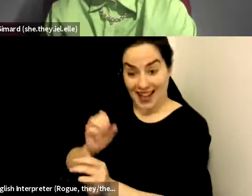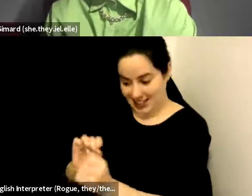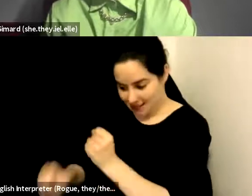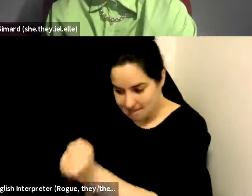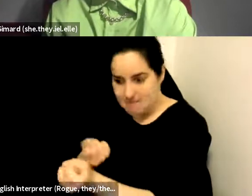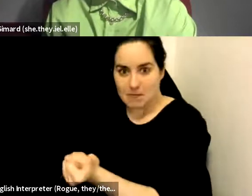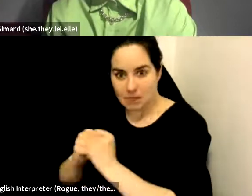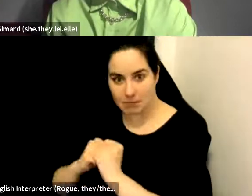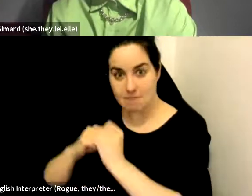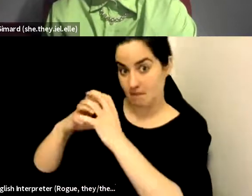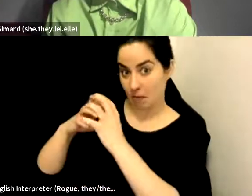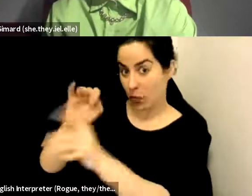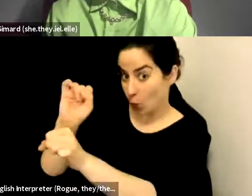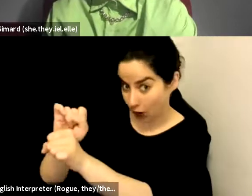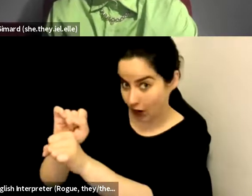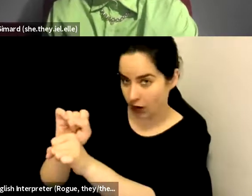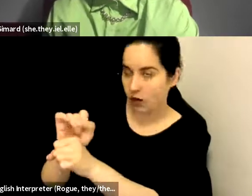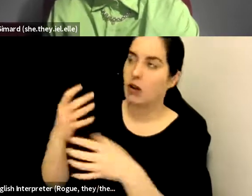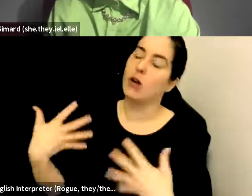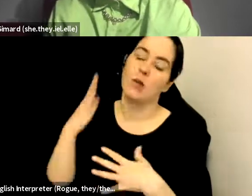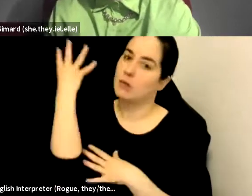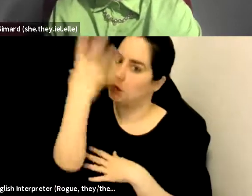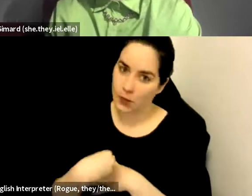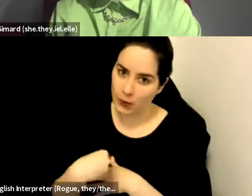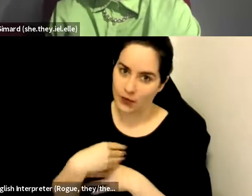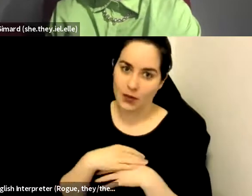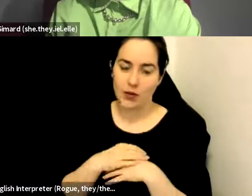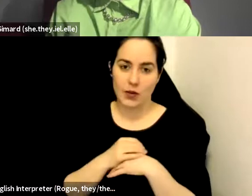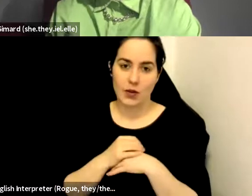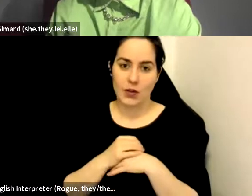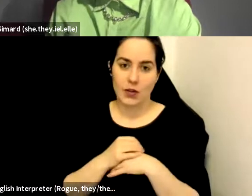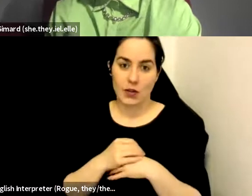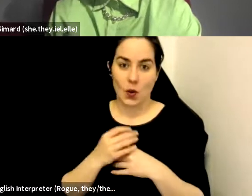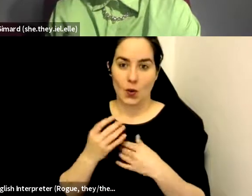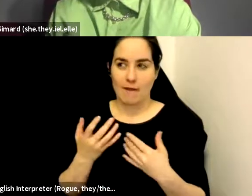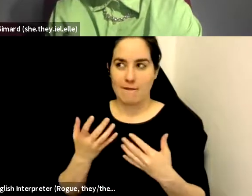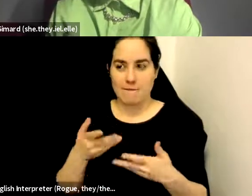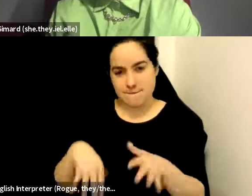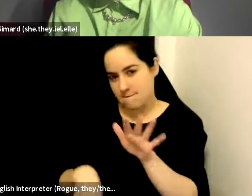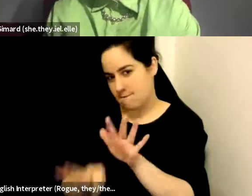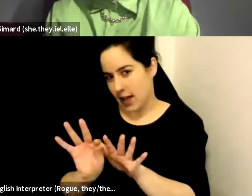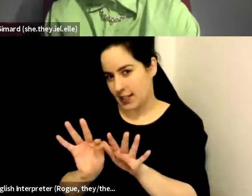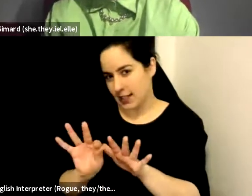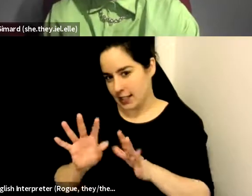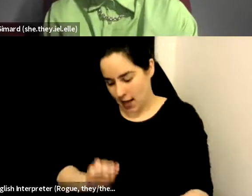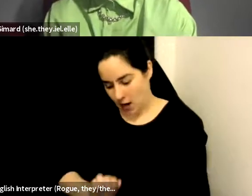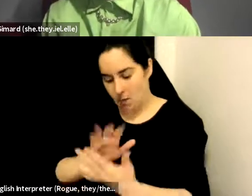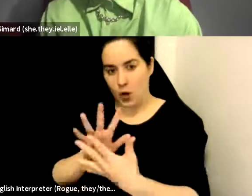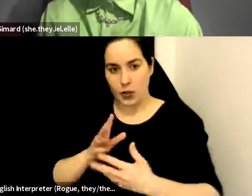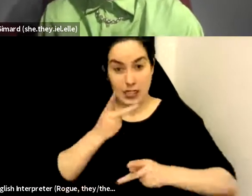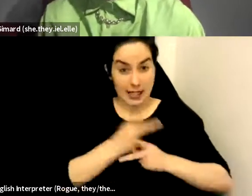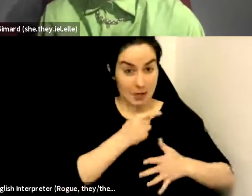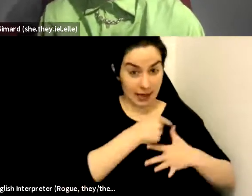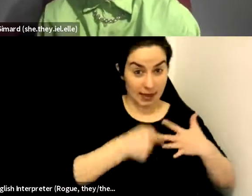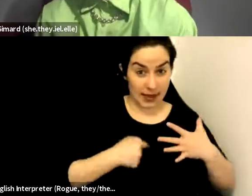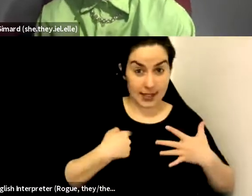can place that into the way that we're working in rooms, that feels like decolonizing, and that feels like the change that I want to be a